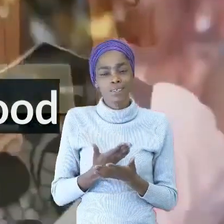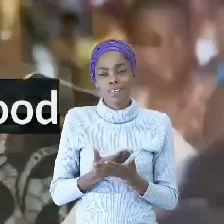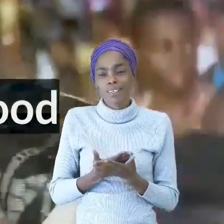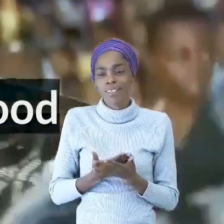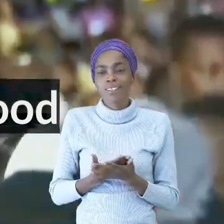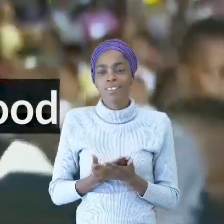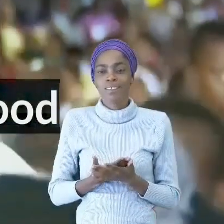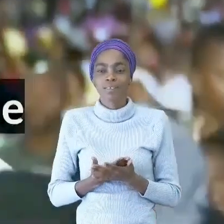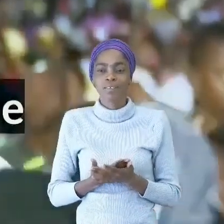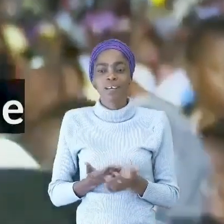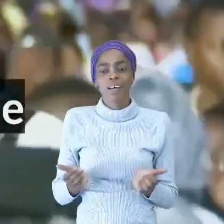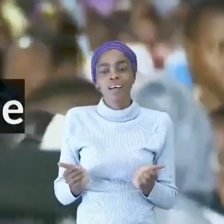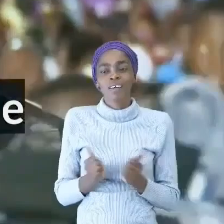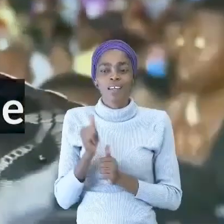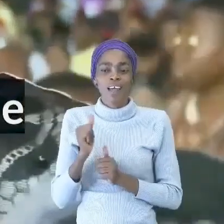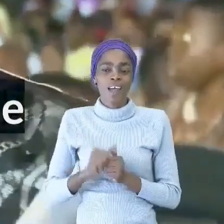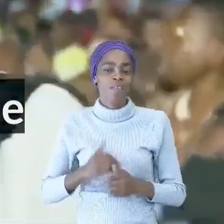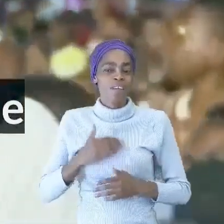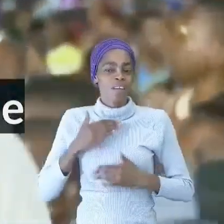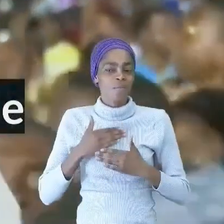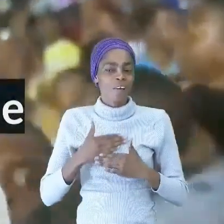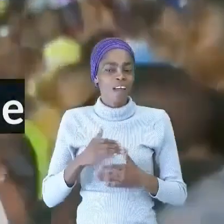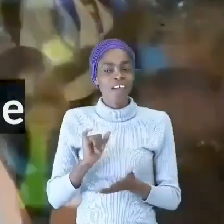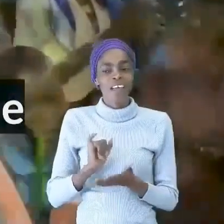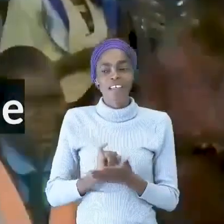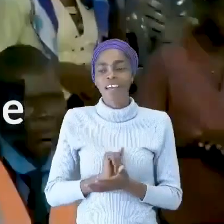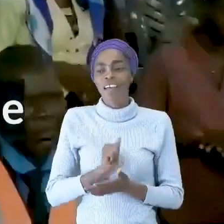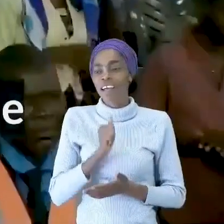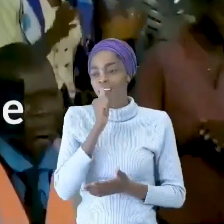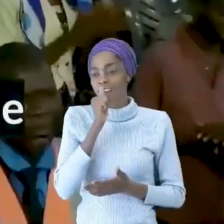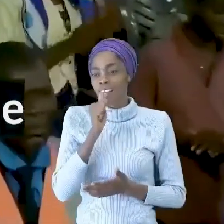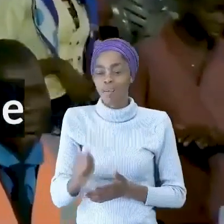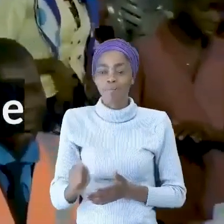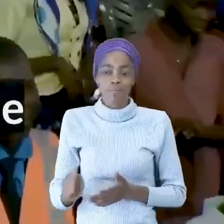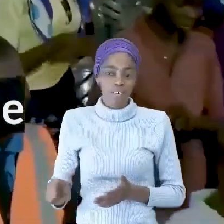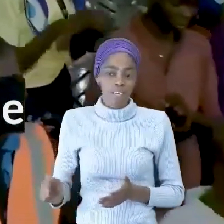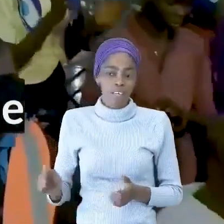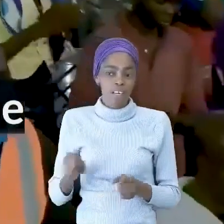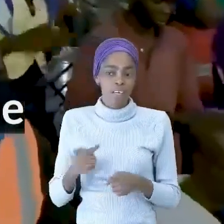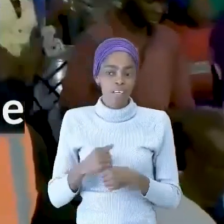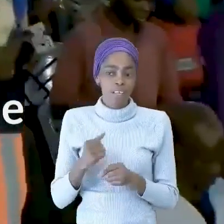With every breath, with every breath that I am